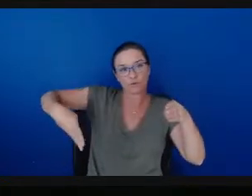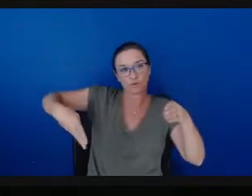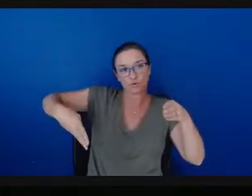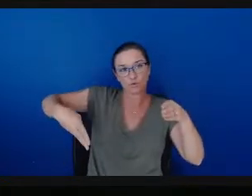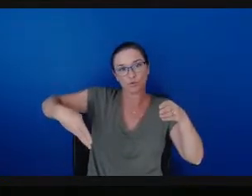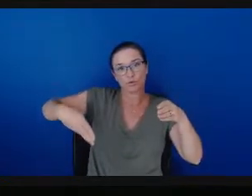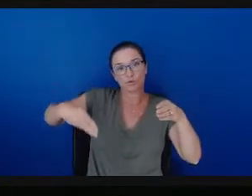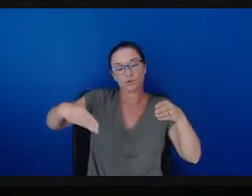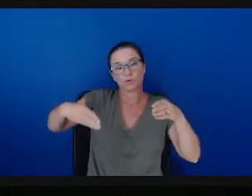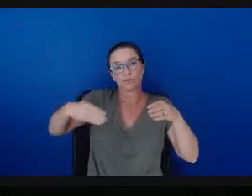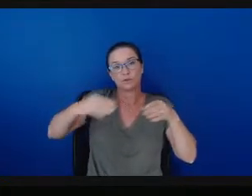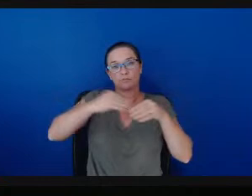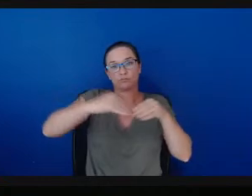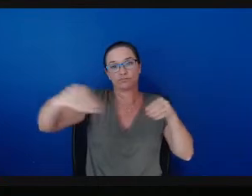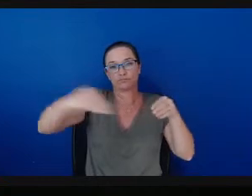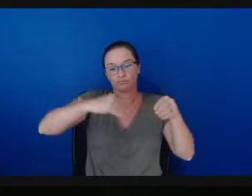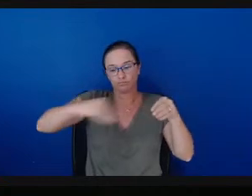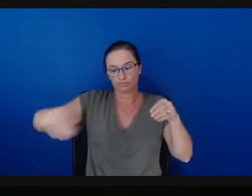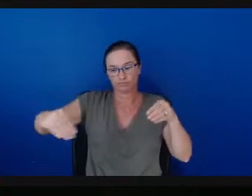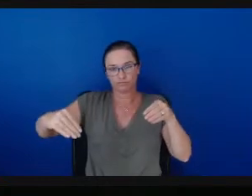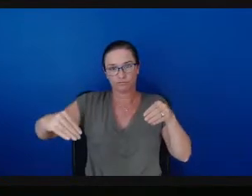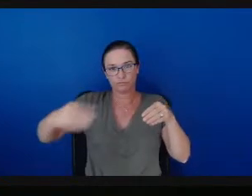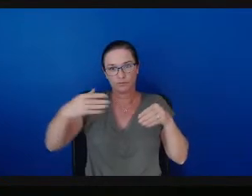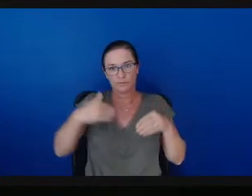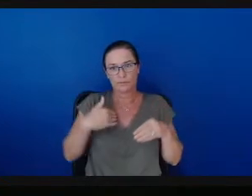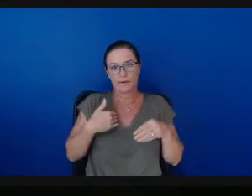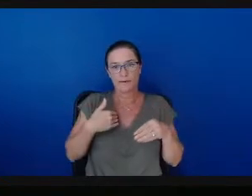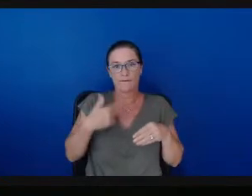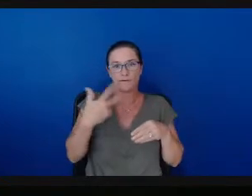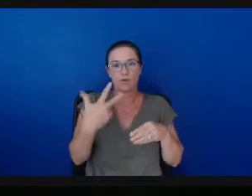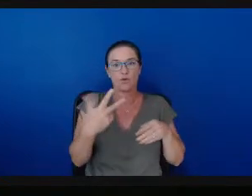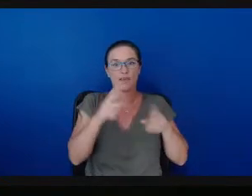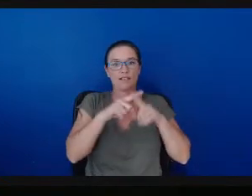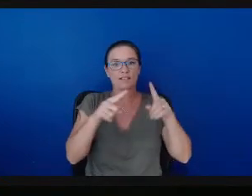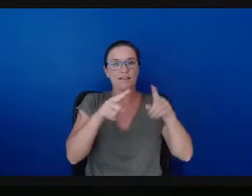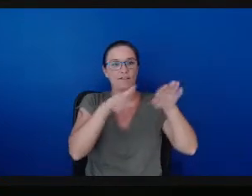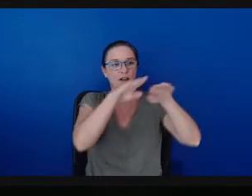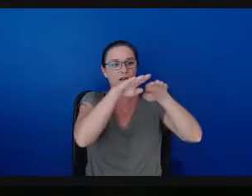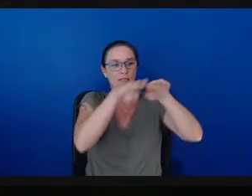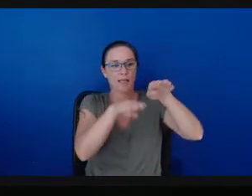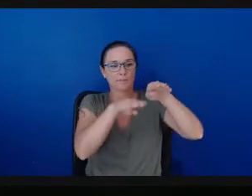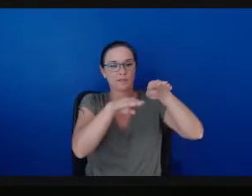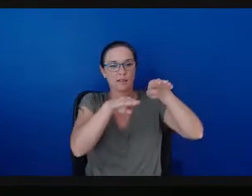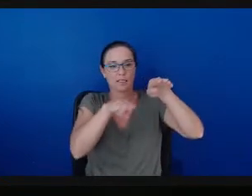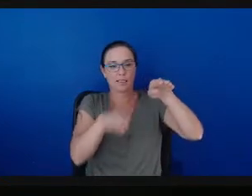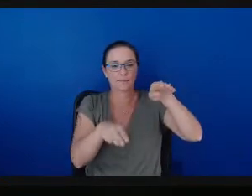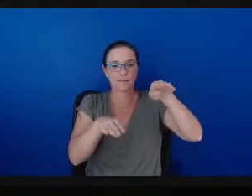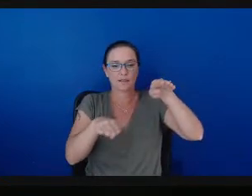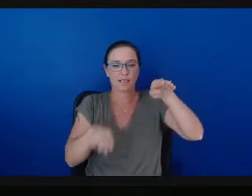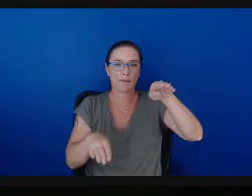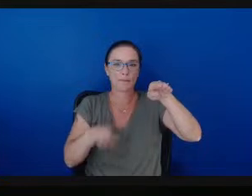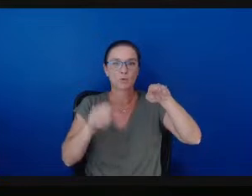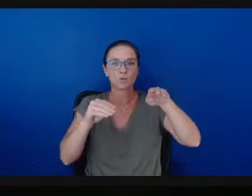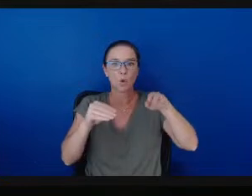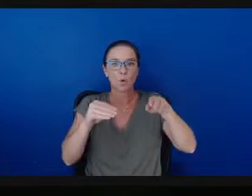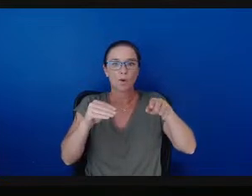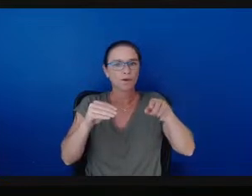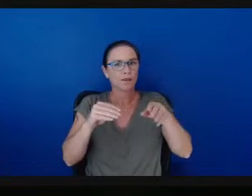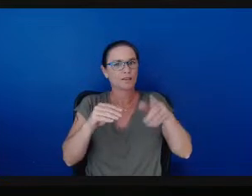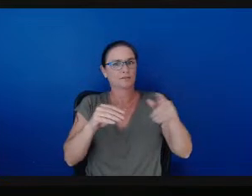going across 3 different collapse cracks, and our new fissure went across 3 of them. So it actually broke new